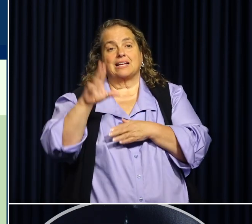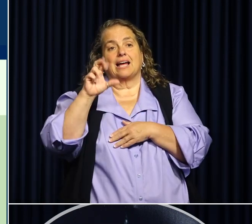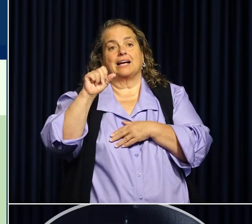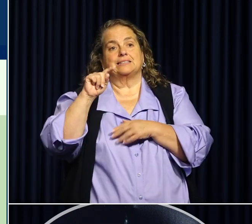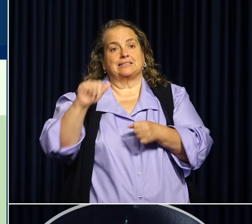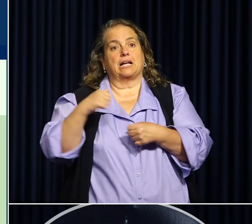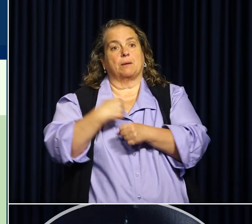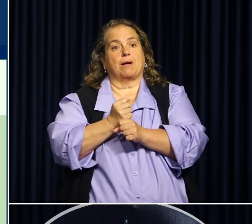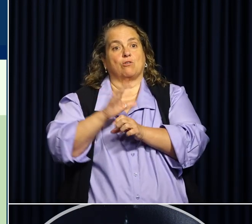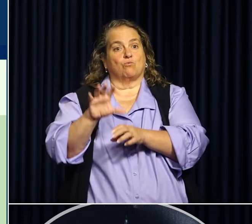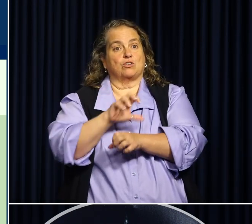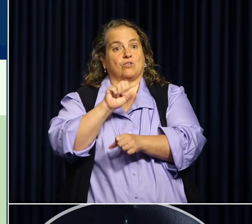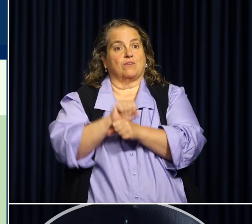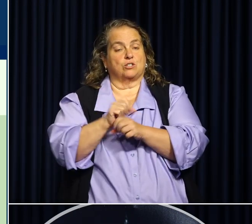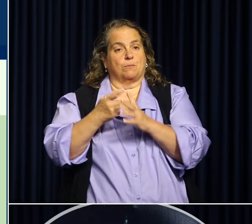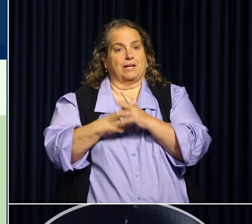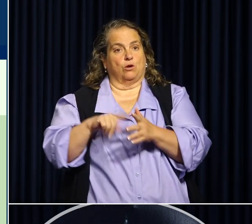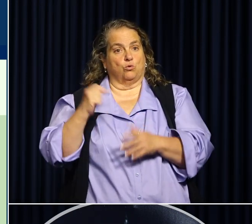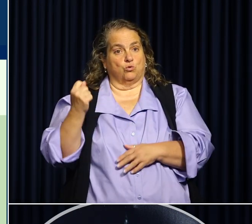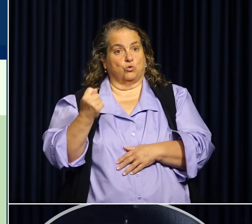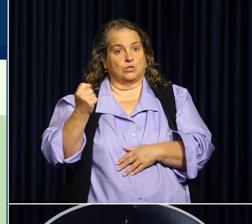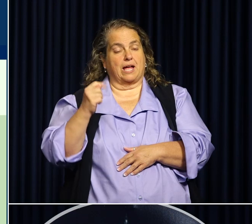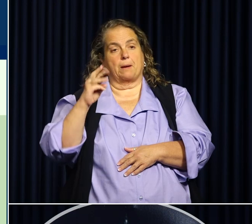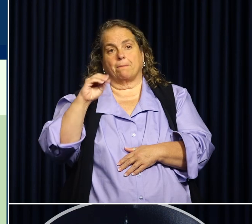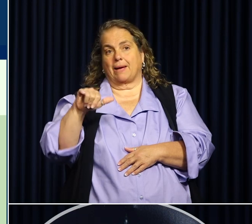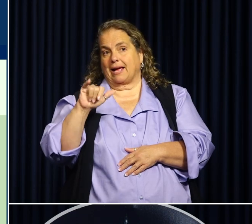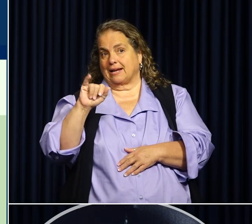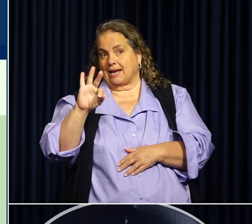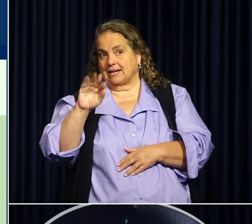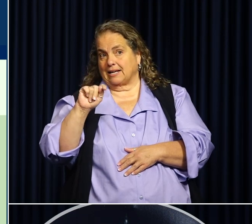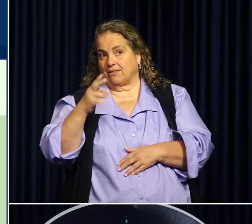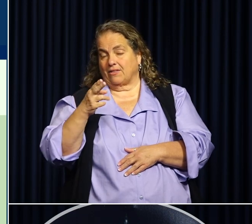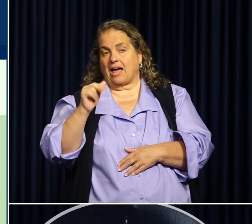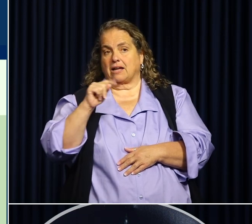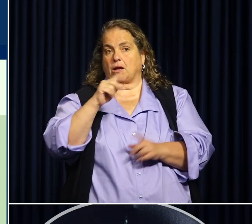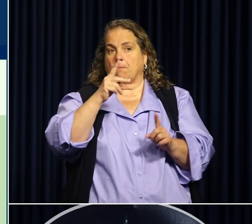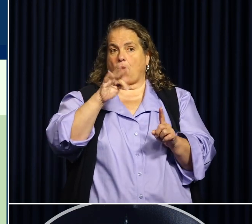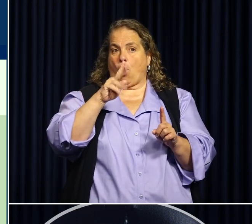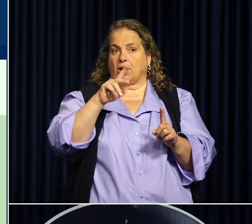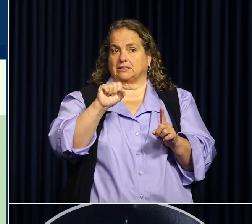making reservations beginning Tuesday, May 19th at